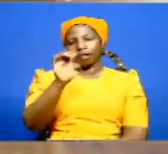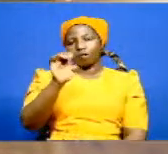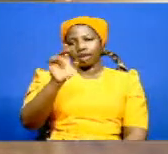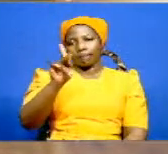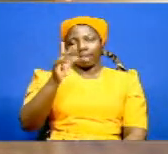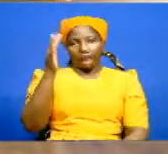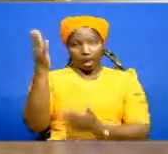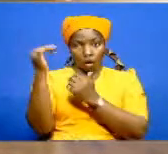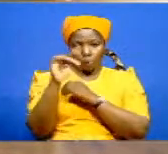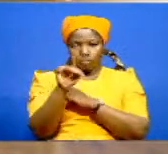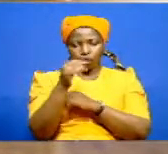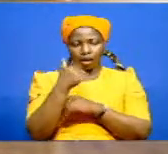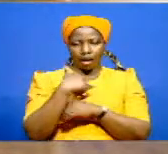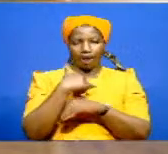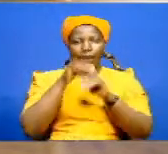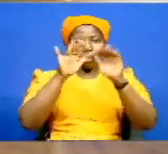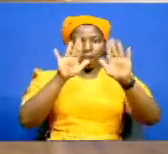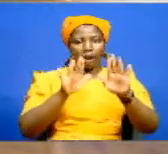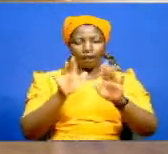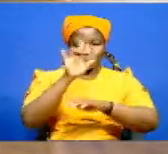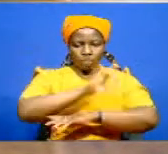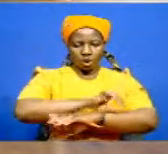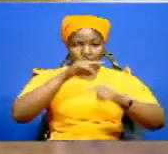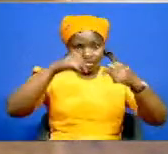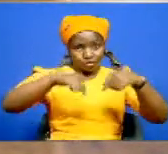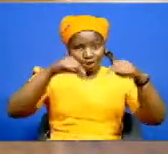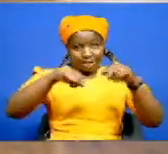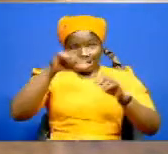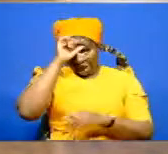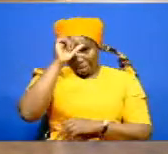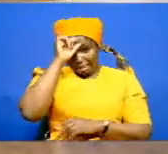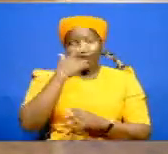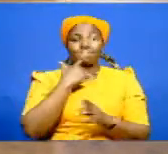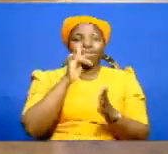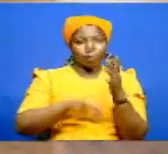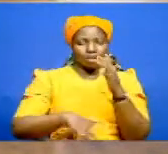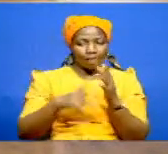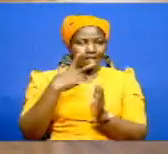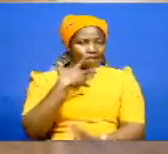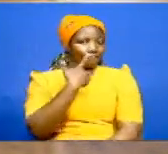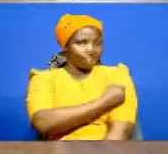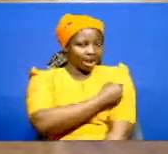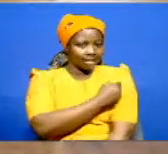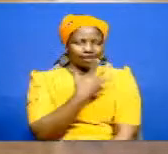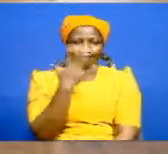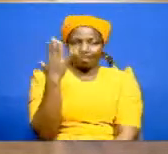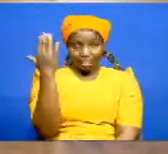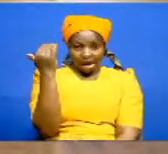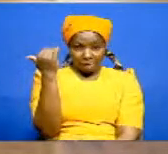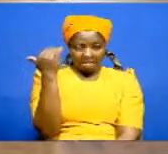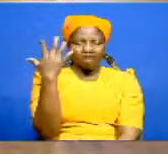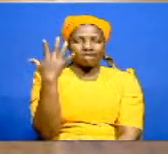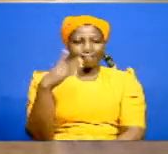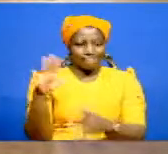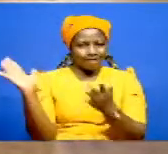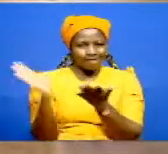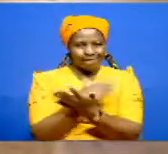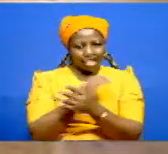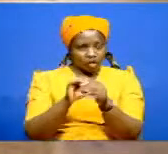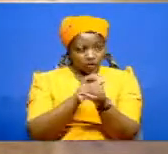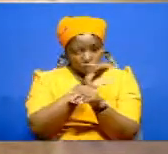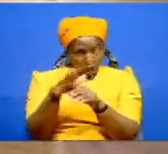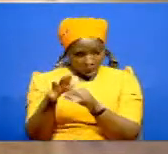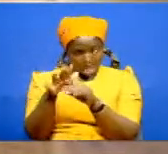yourself a very wonderful day today. The government says that a vaccine is coming and the war on coronavirus will shift to